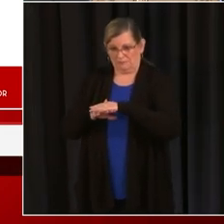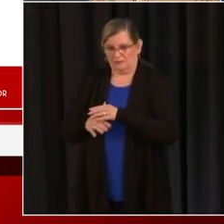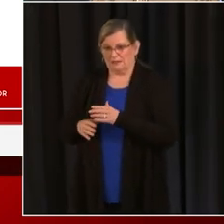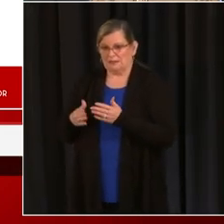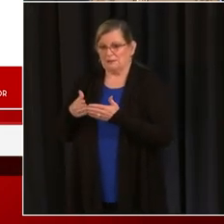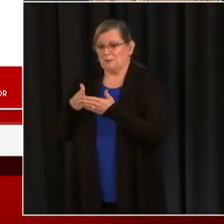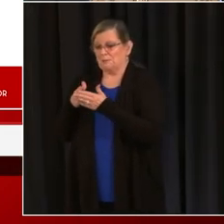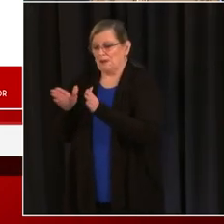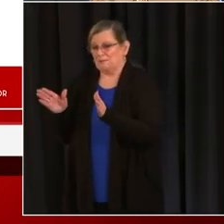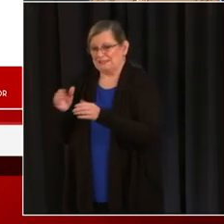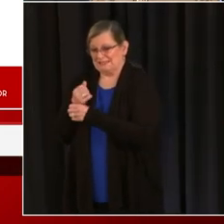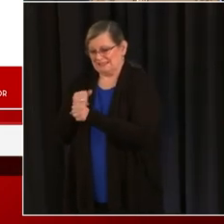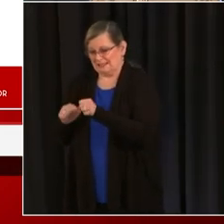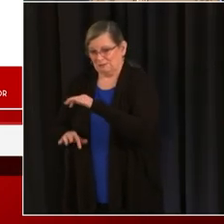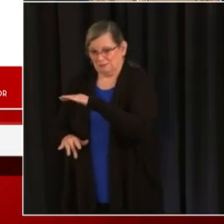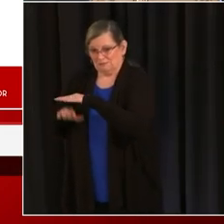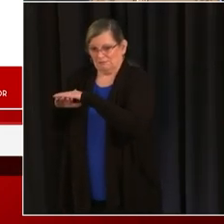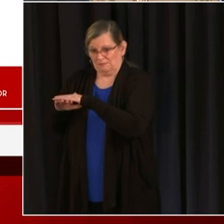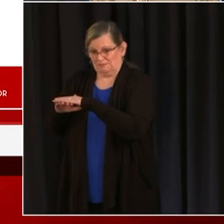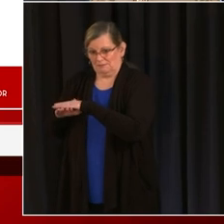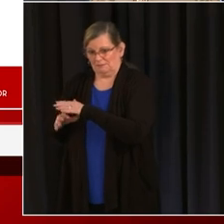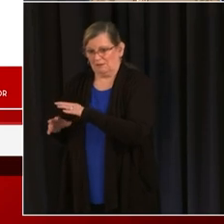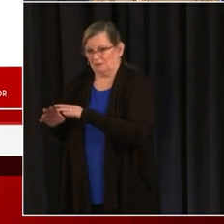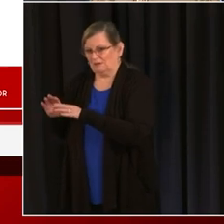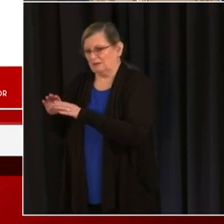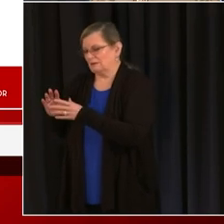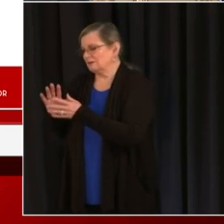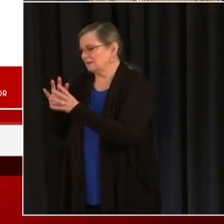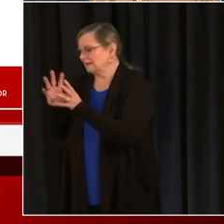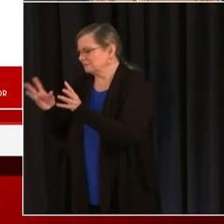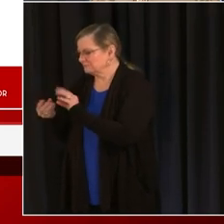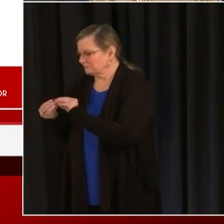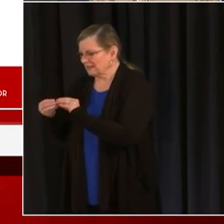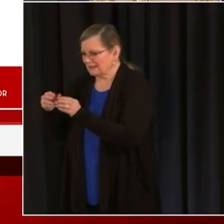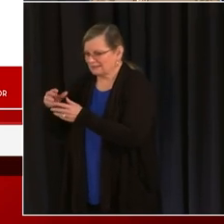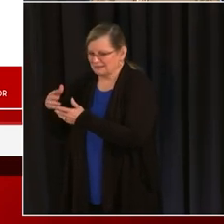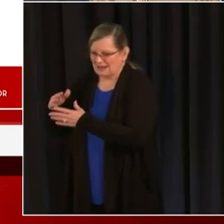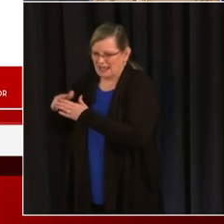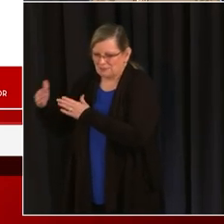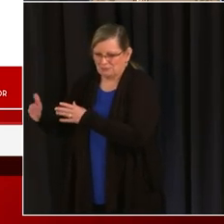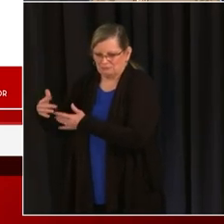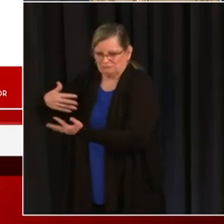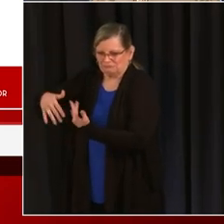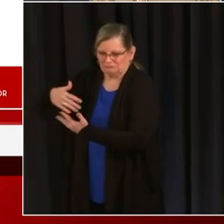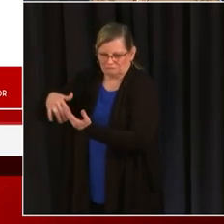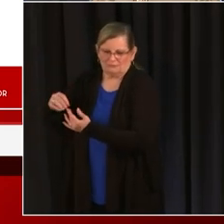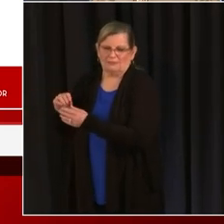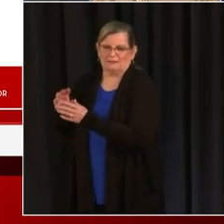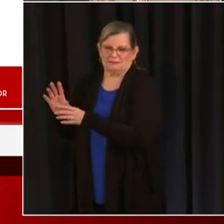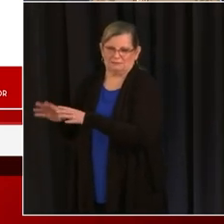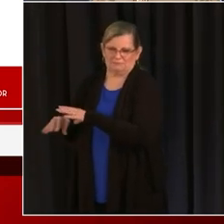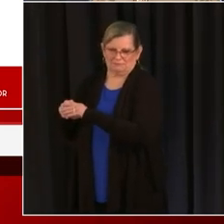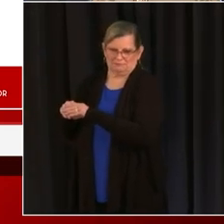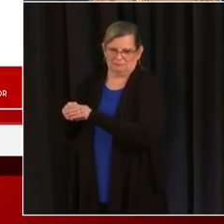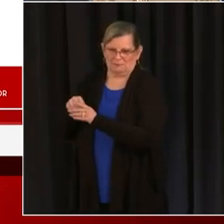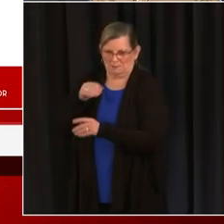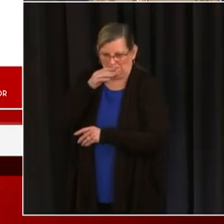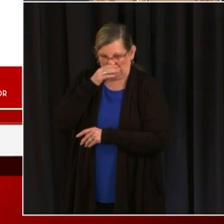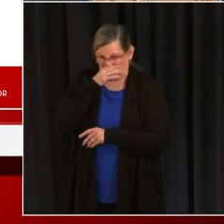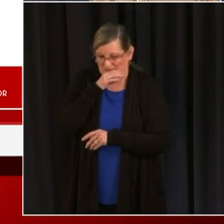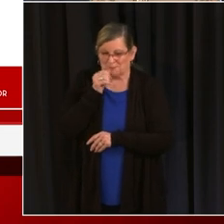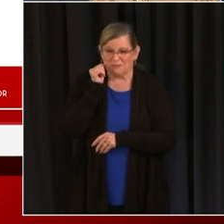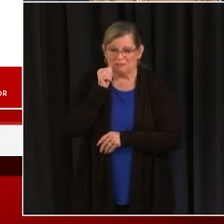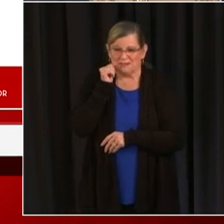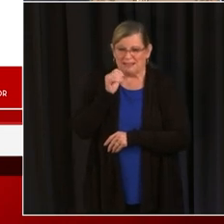engagement. You'll notice that we are headed in the right direction with our daily case rate.